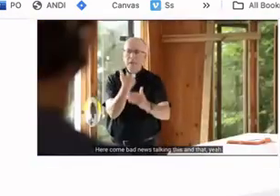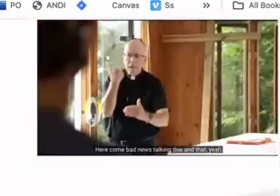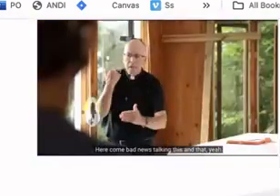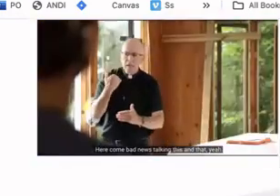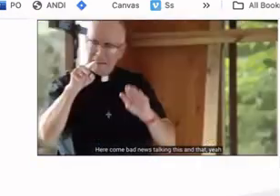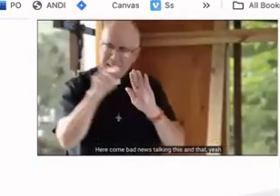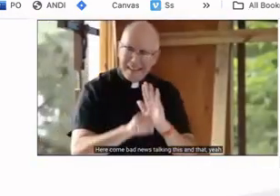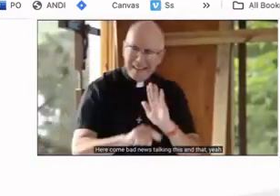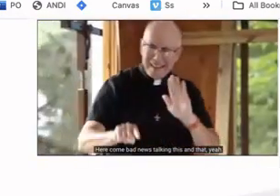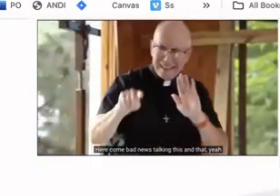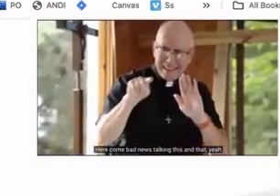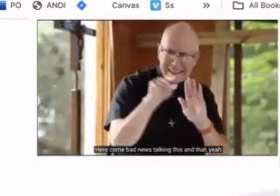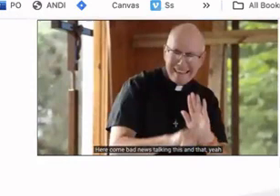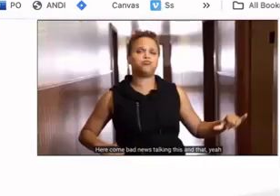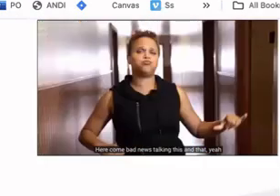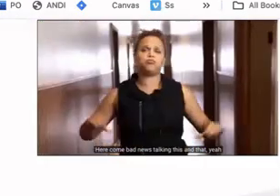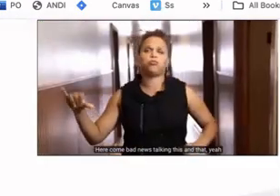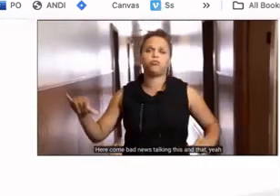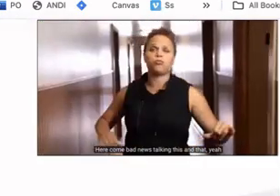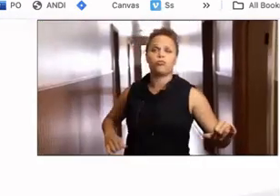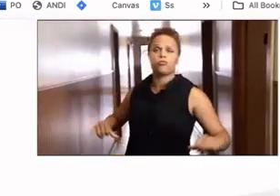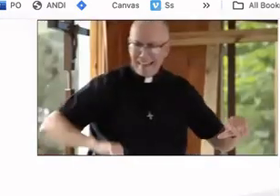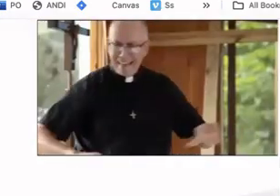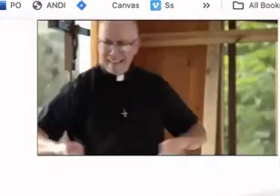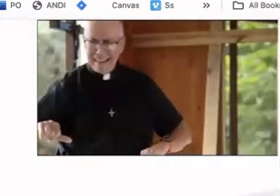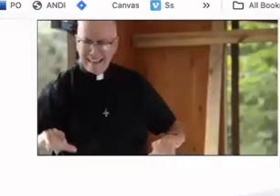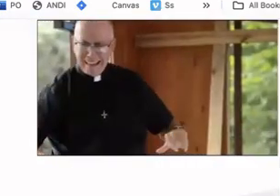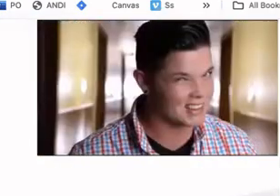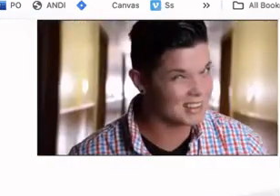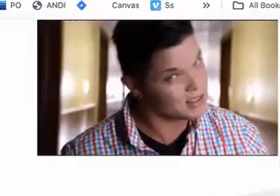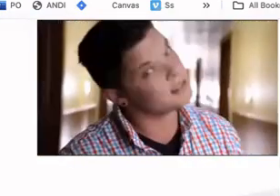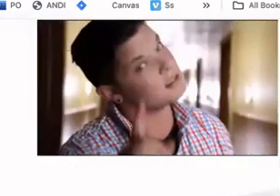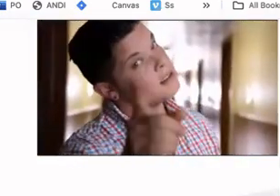Here come bad news, talking this and that.